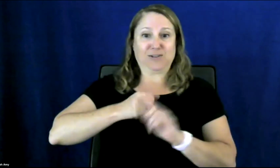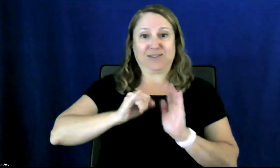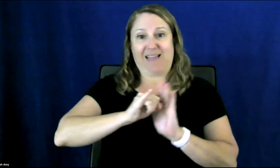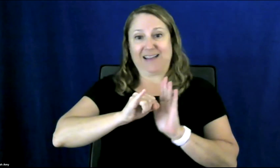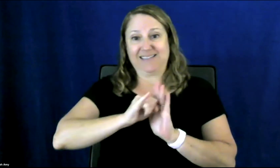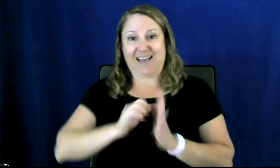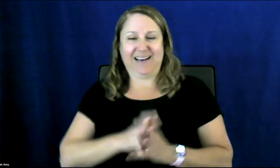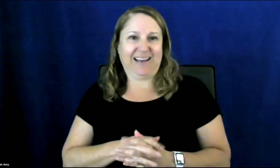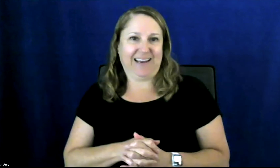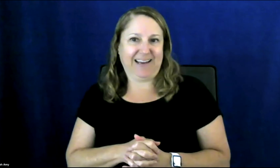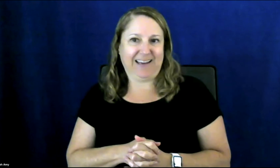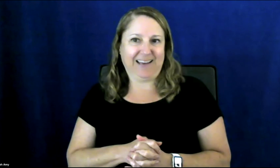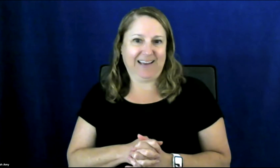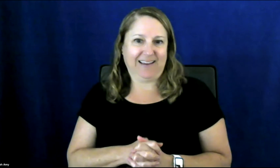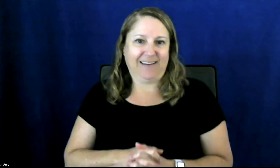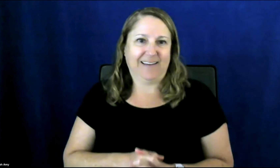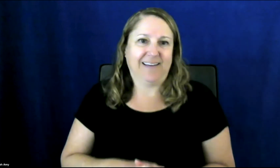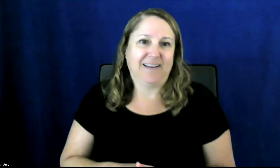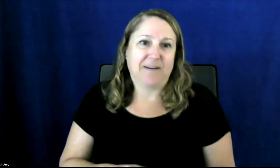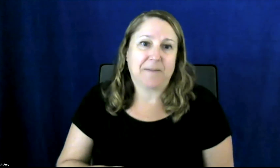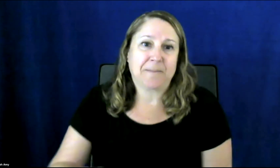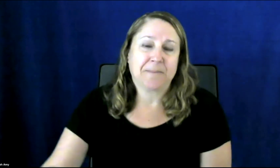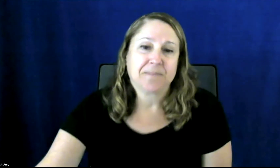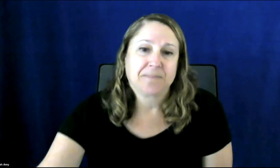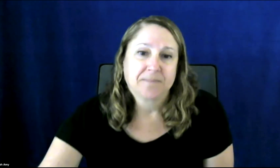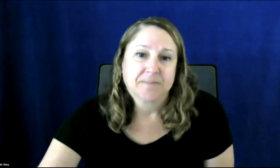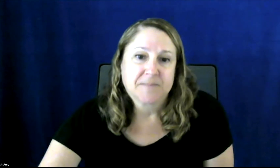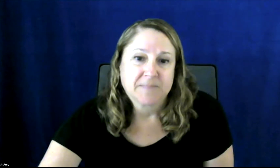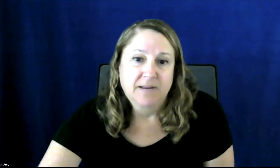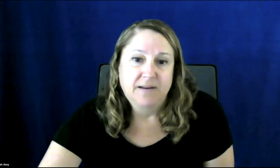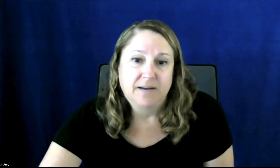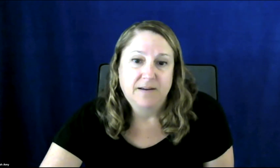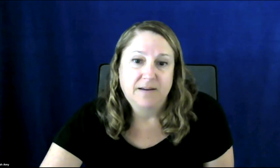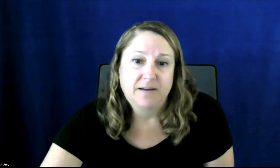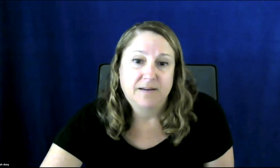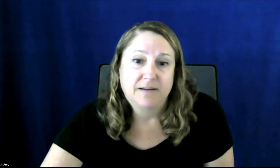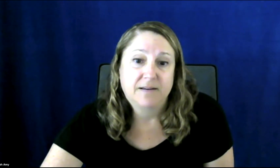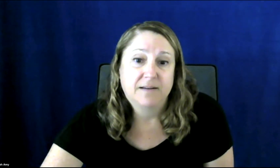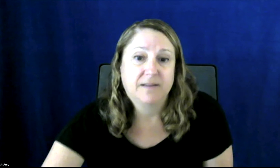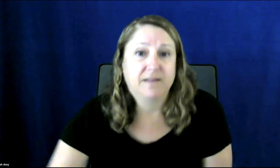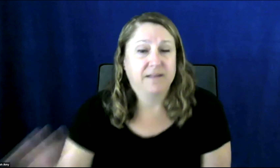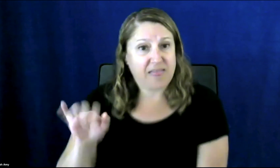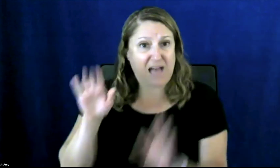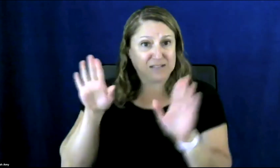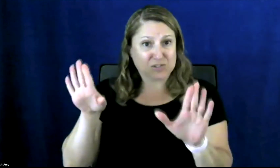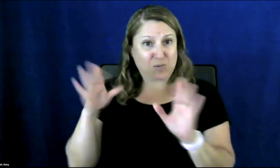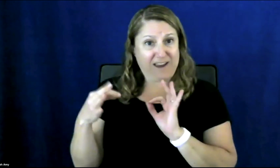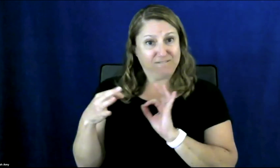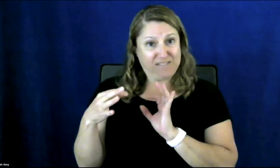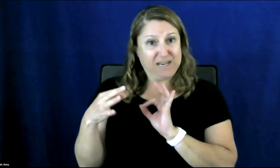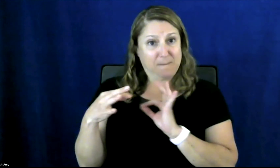You have to teach that. Well, that's wonderful, because this is a work in progress, and traditional lesson study involves